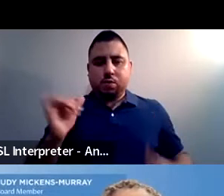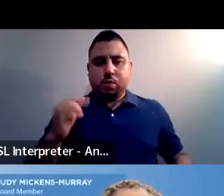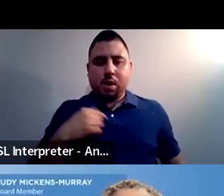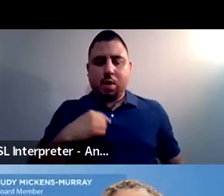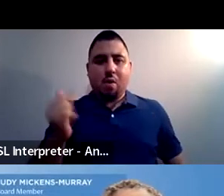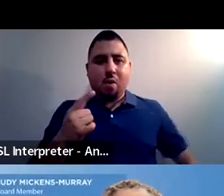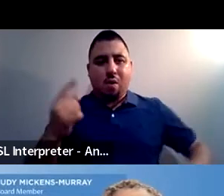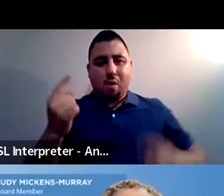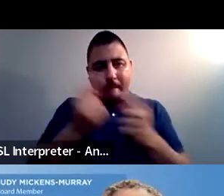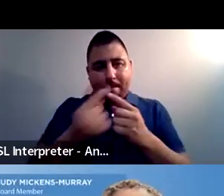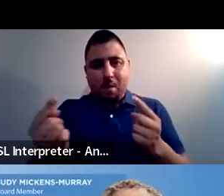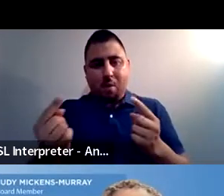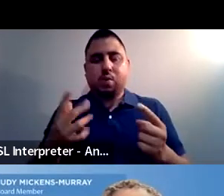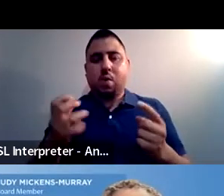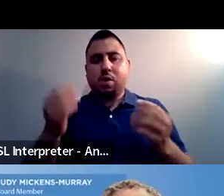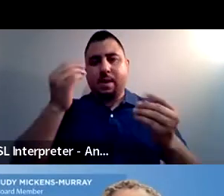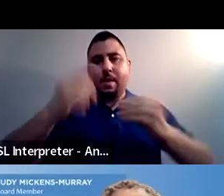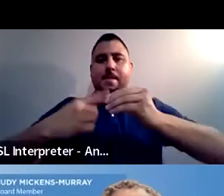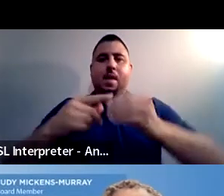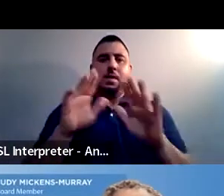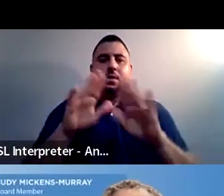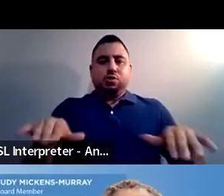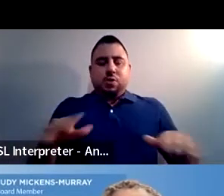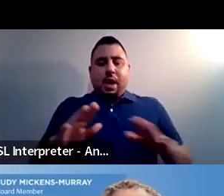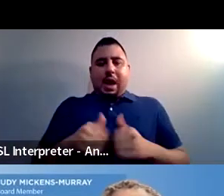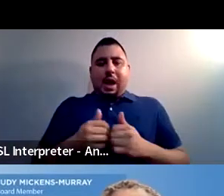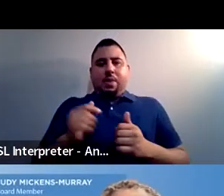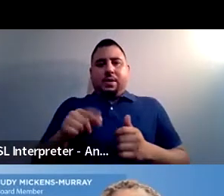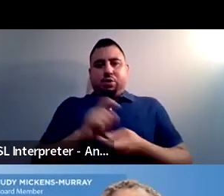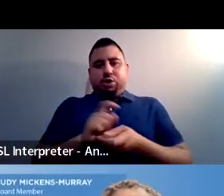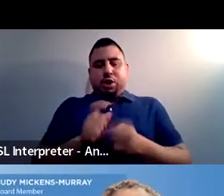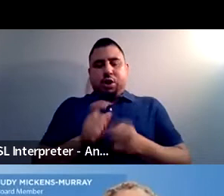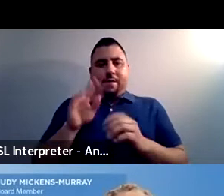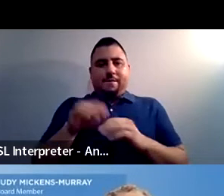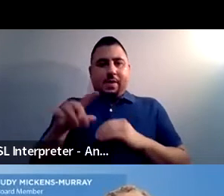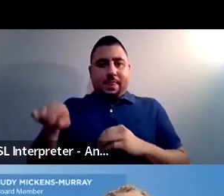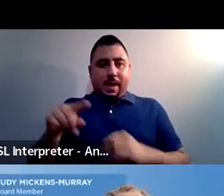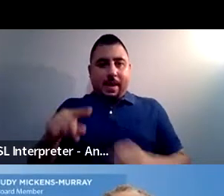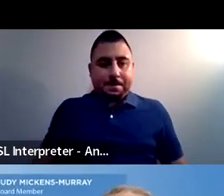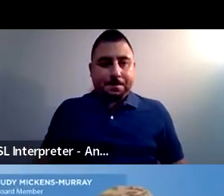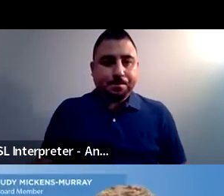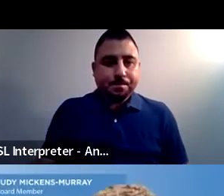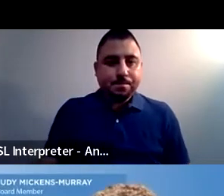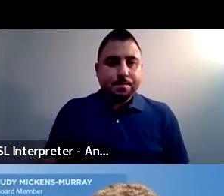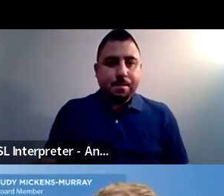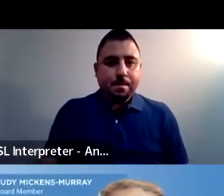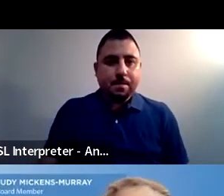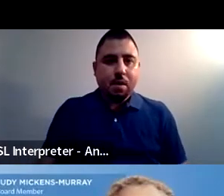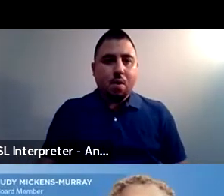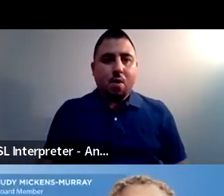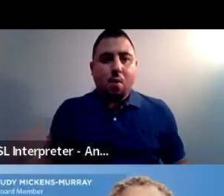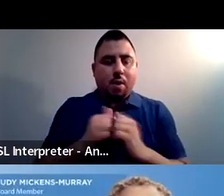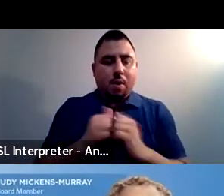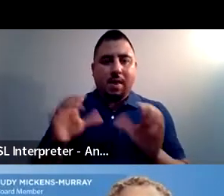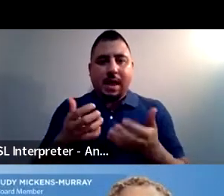all opposed. We want you to think about the children and how this change will affect them, how it will affect their relationships with their classmates,